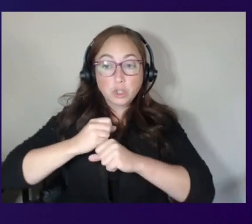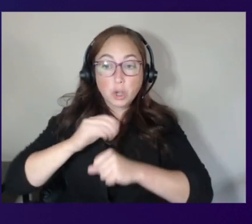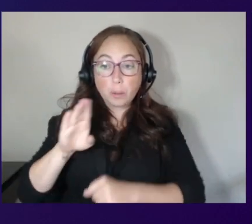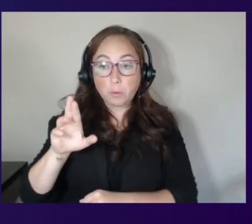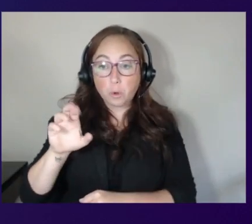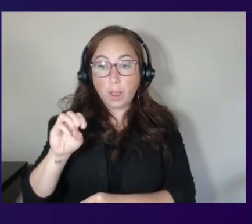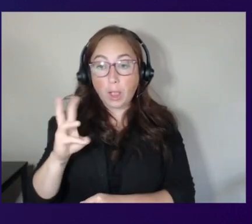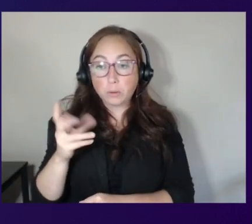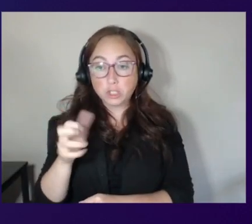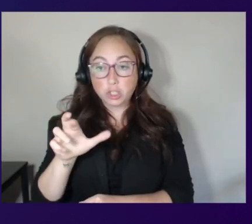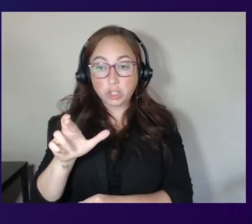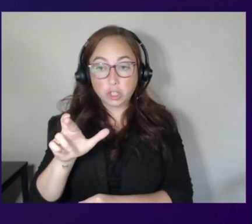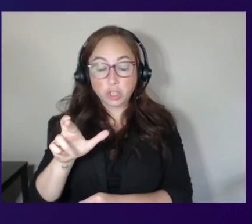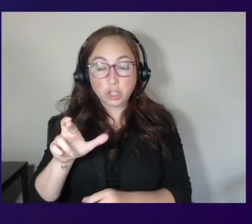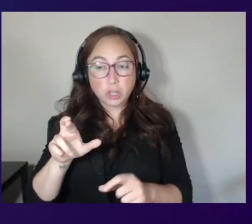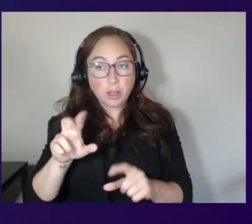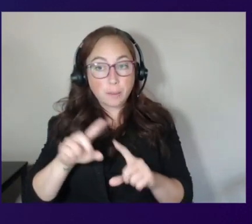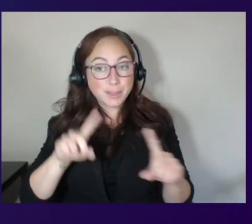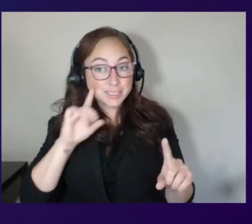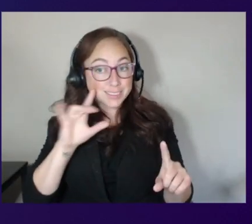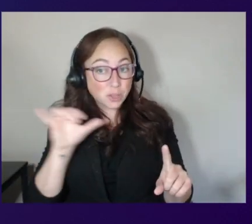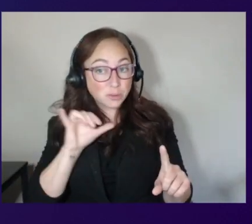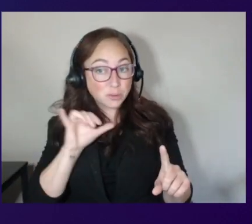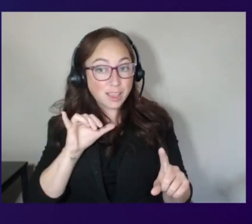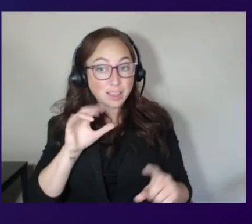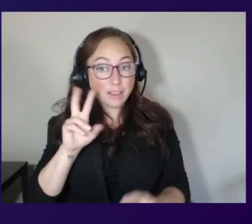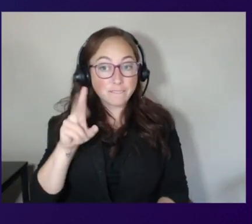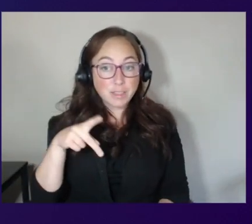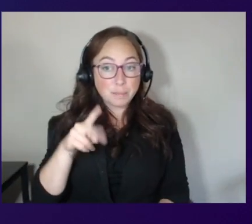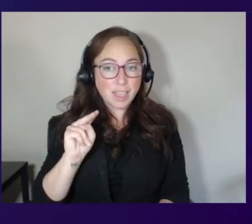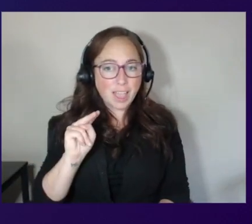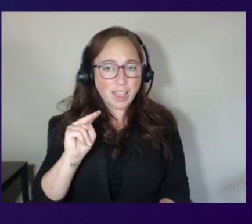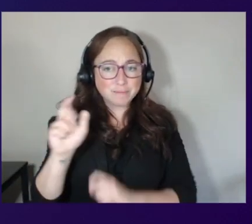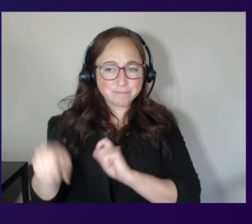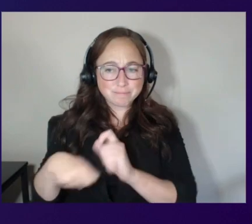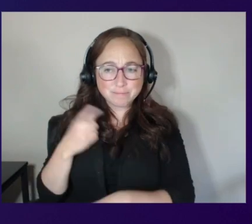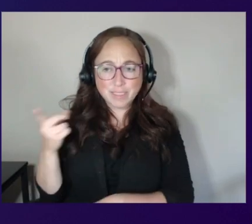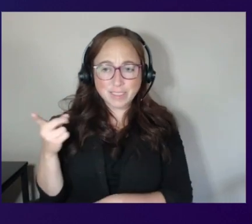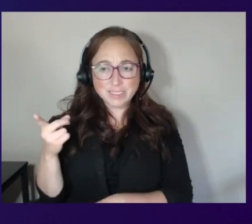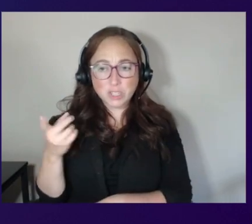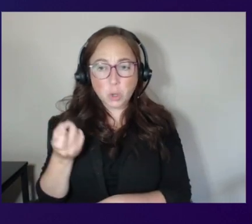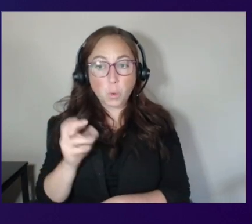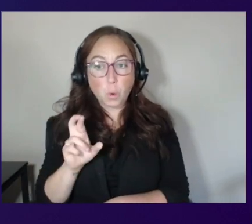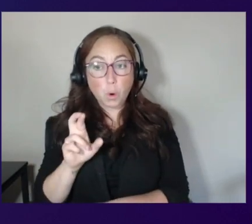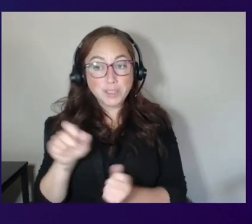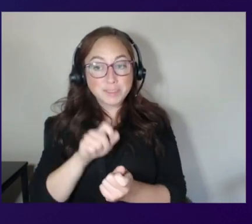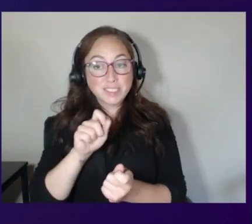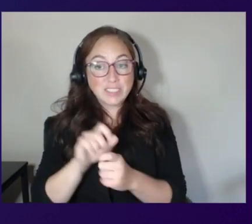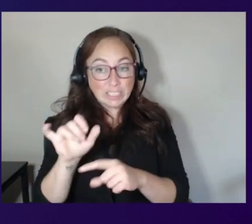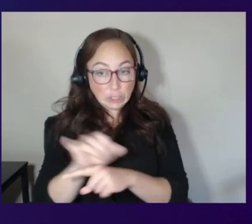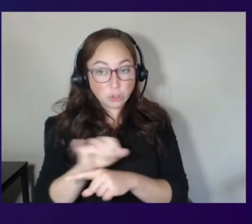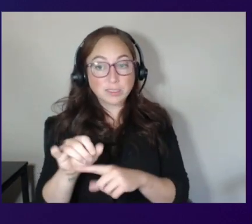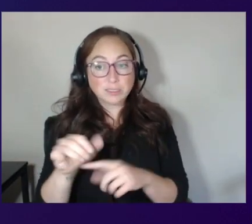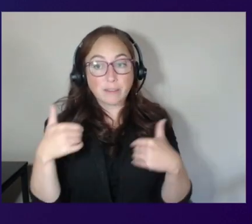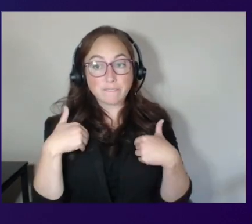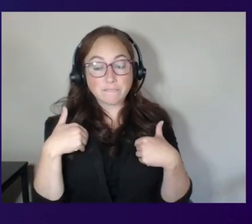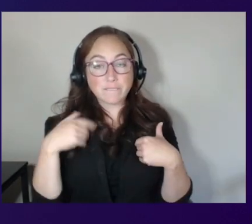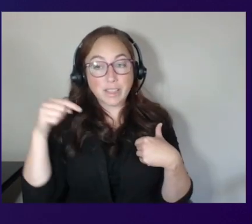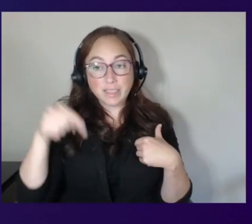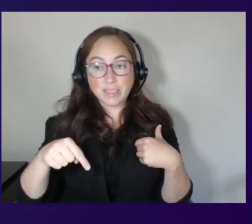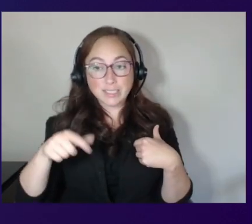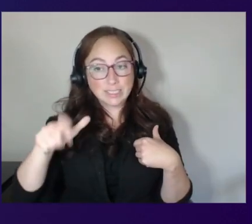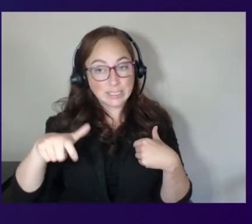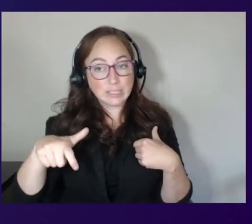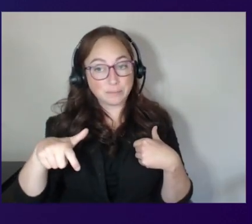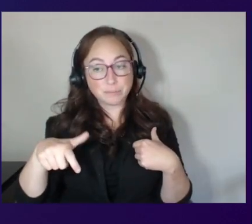even as instead of using a VPN for certain use cases. Yeah, or specific industries, right, that have this need.